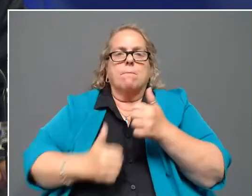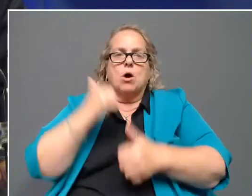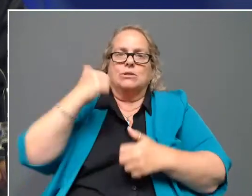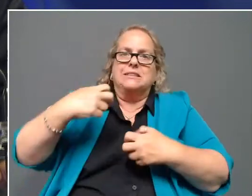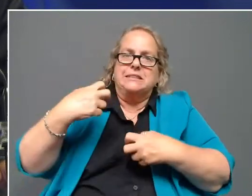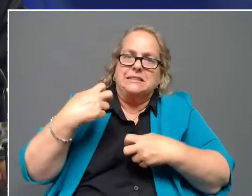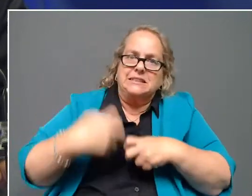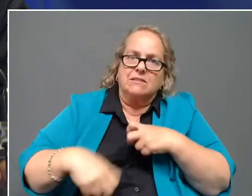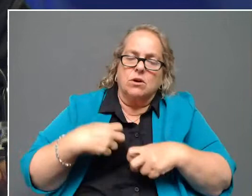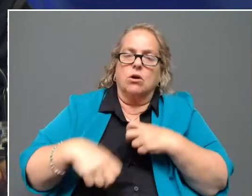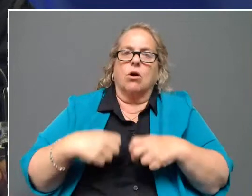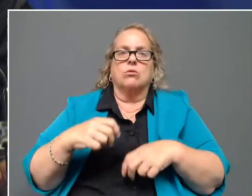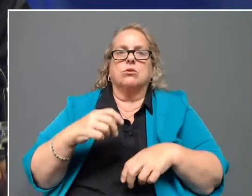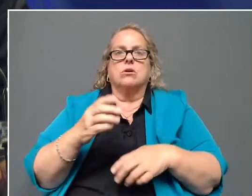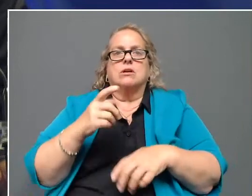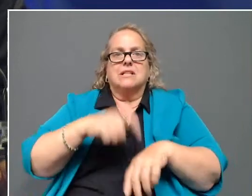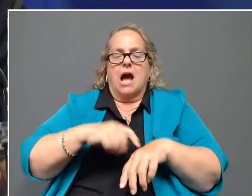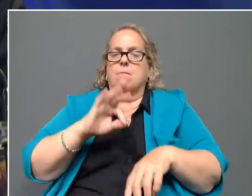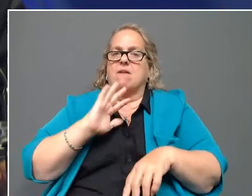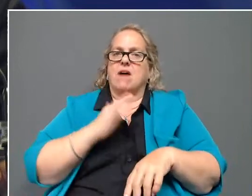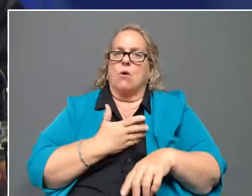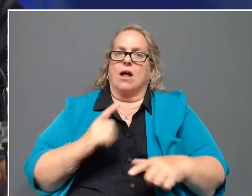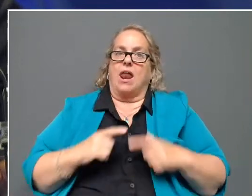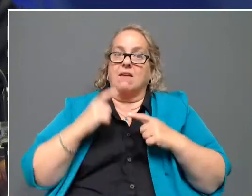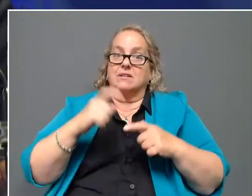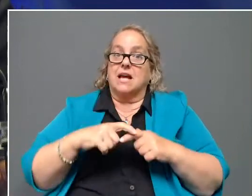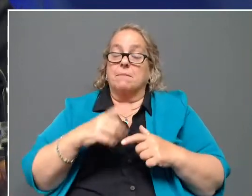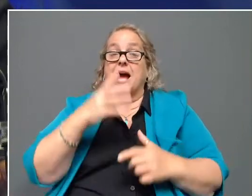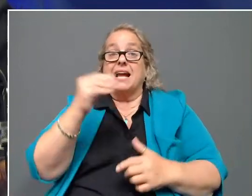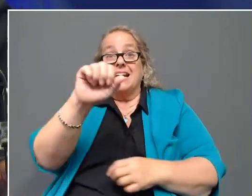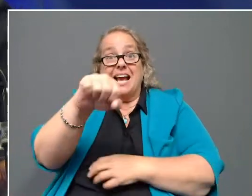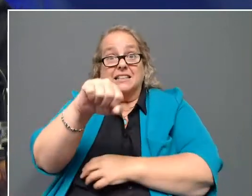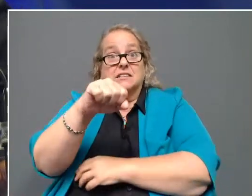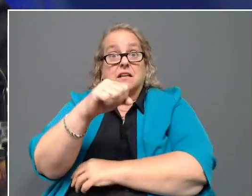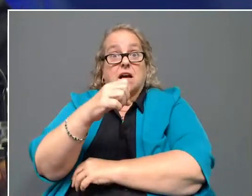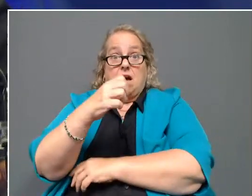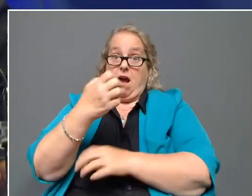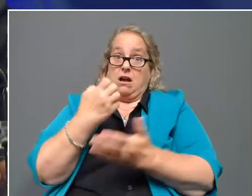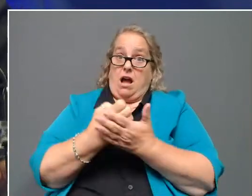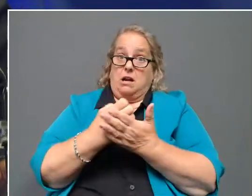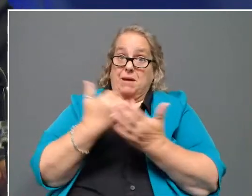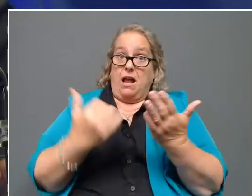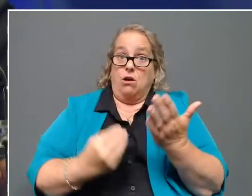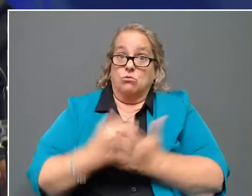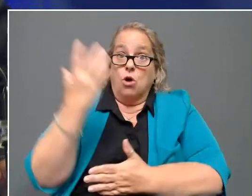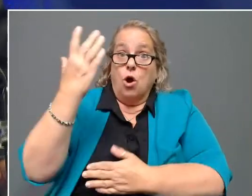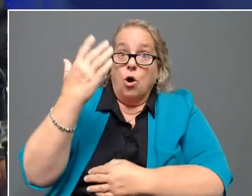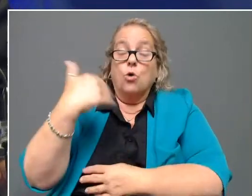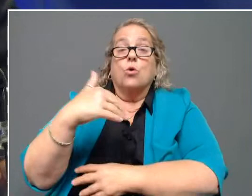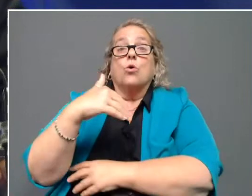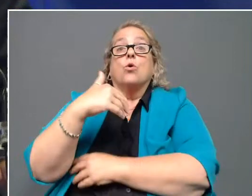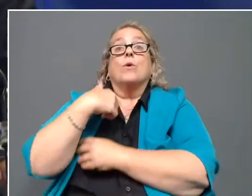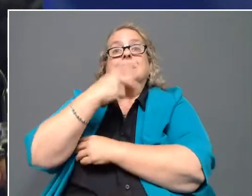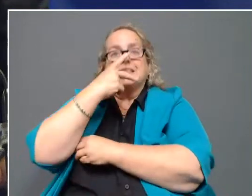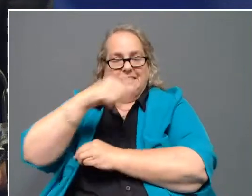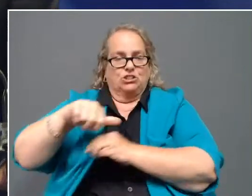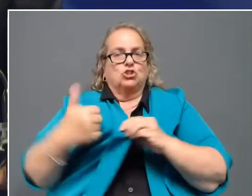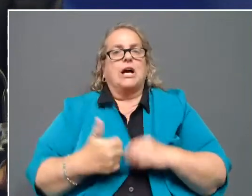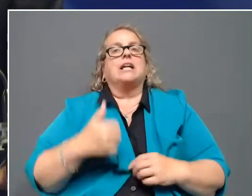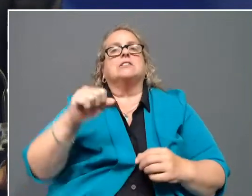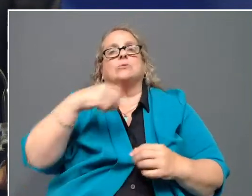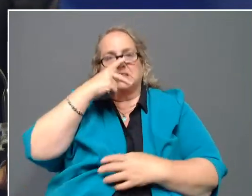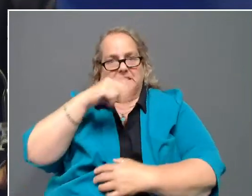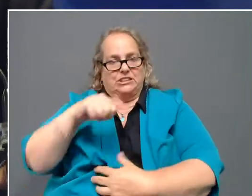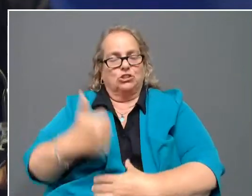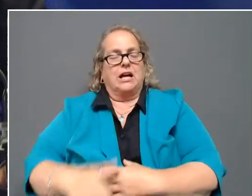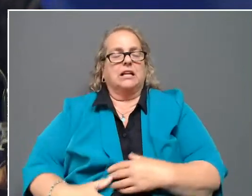our lifetime. And yes, with the economy heating up, we do see some challenges. They were challenges we would have prayed for